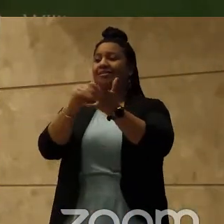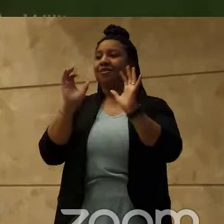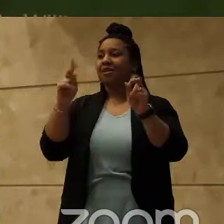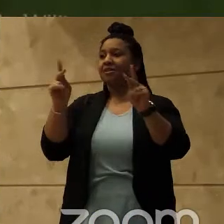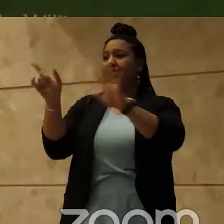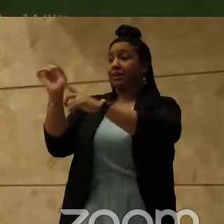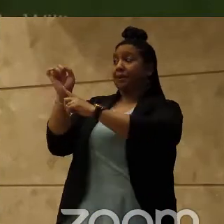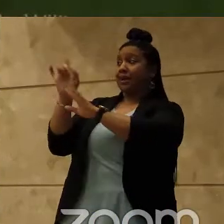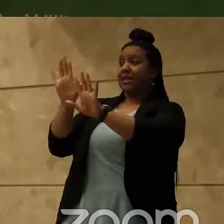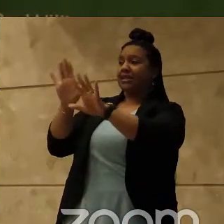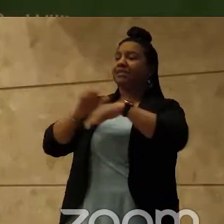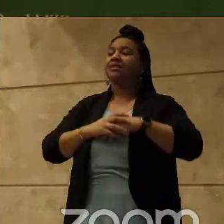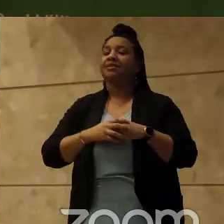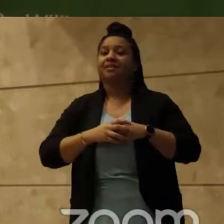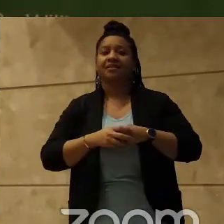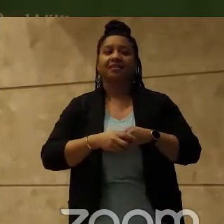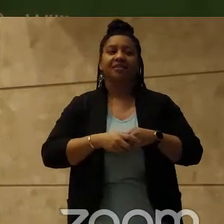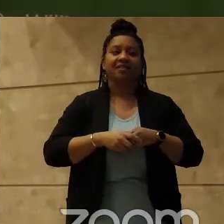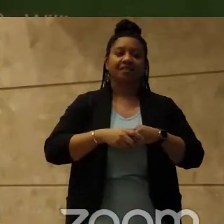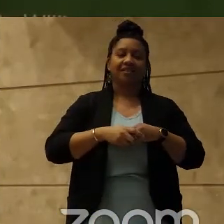Okay.